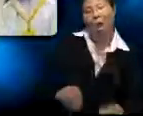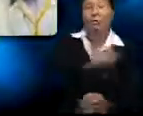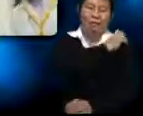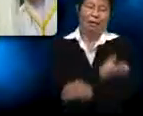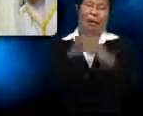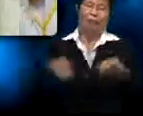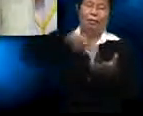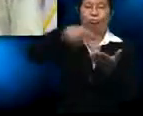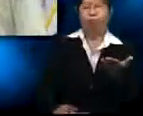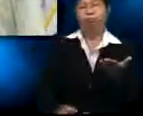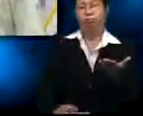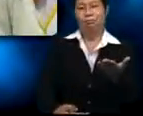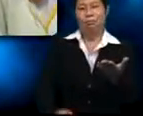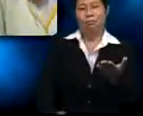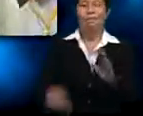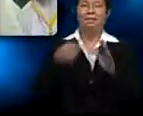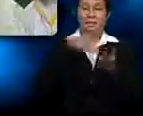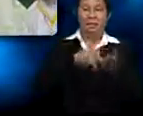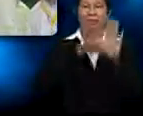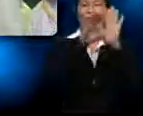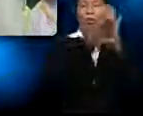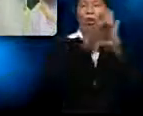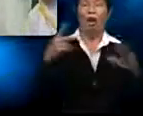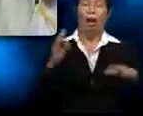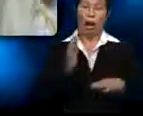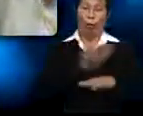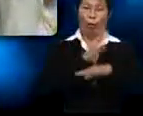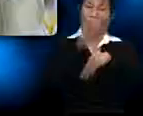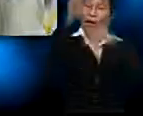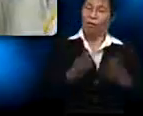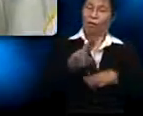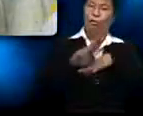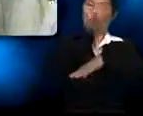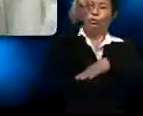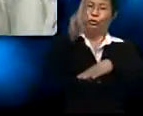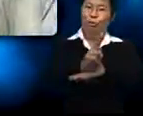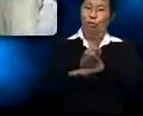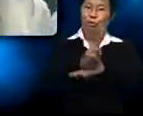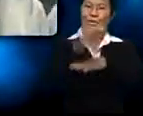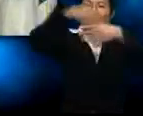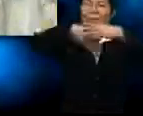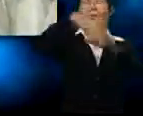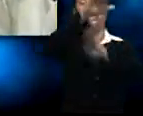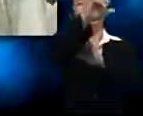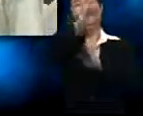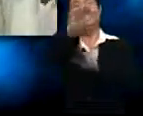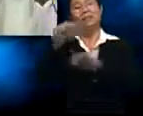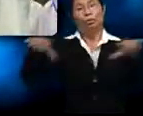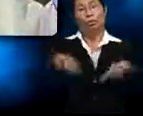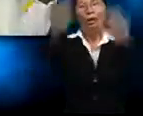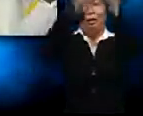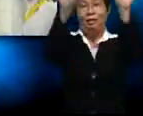the top that our Angkasawan will be using in the ISS to do